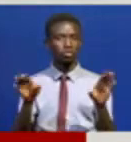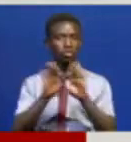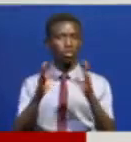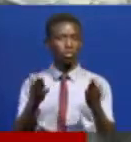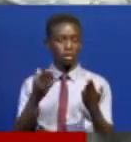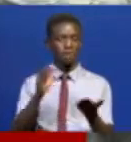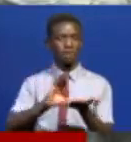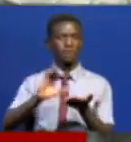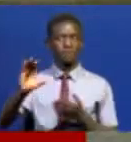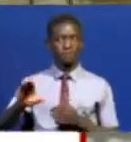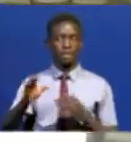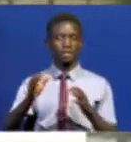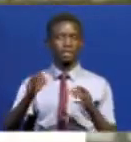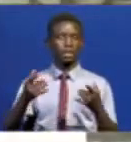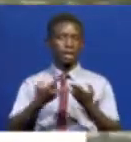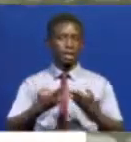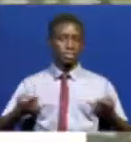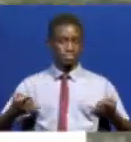gap.